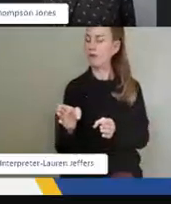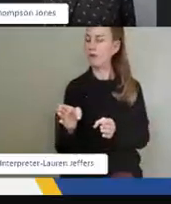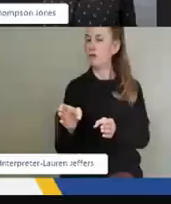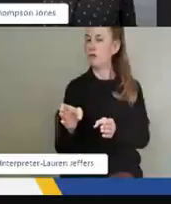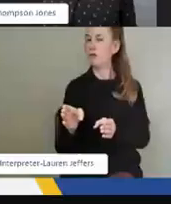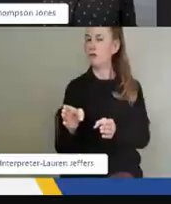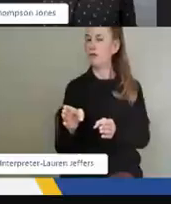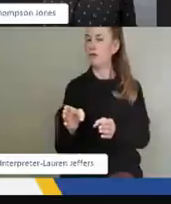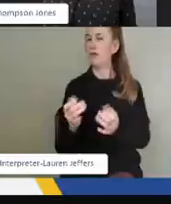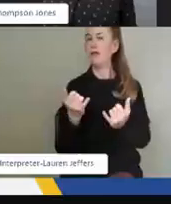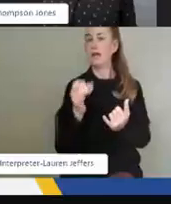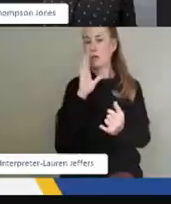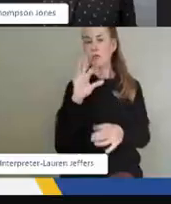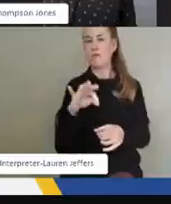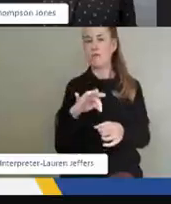roll call vote.